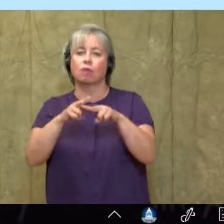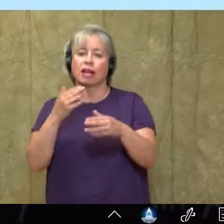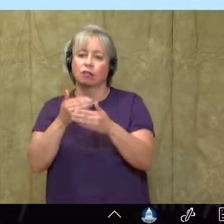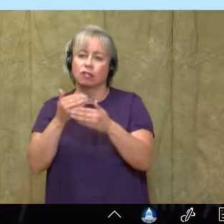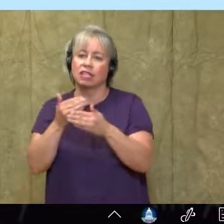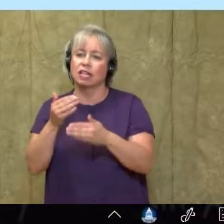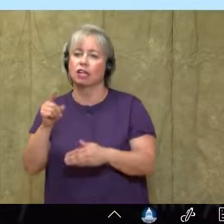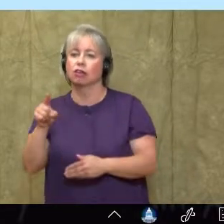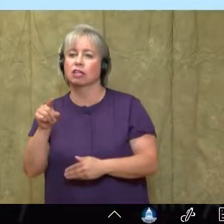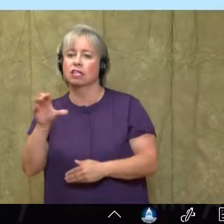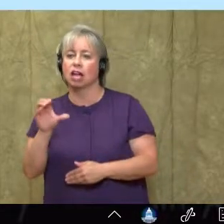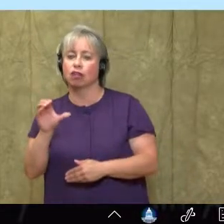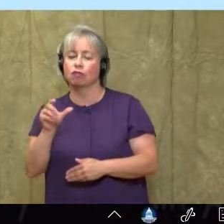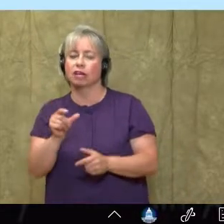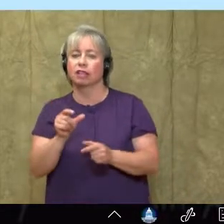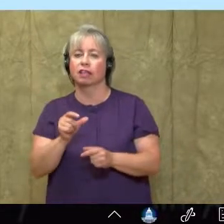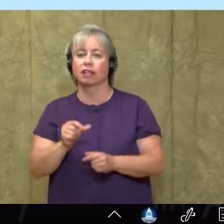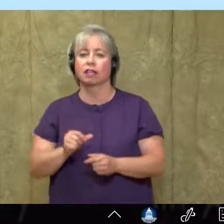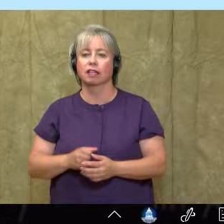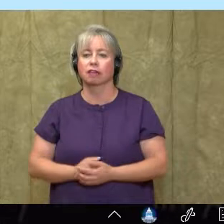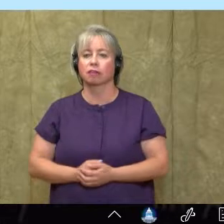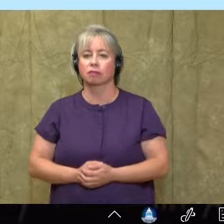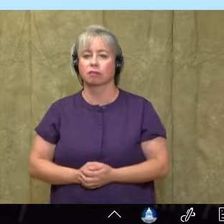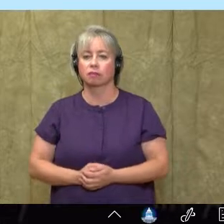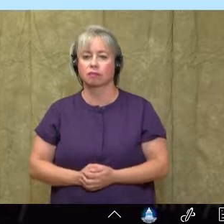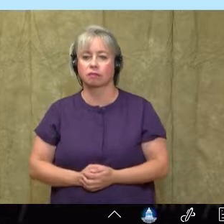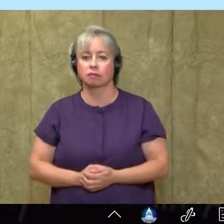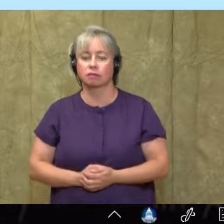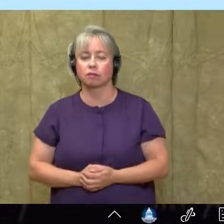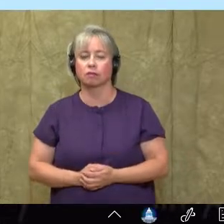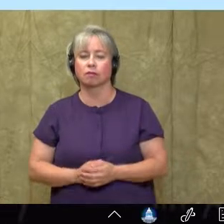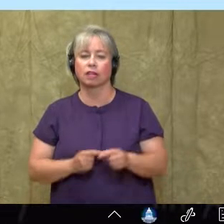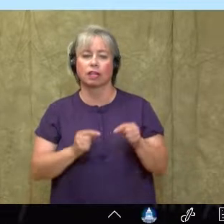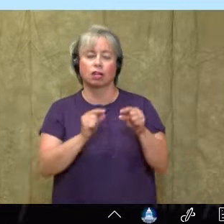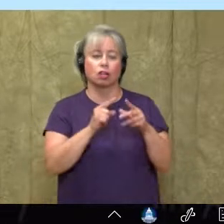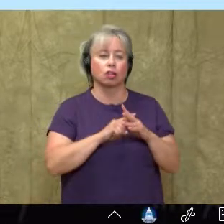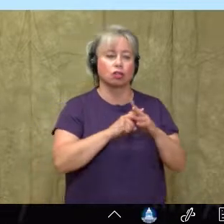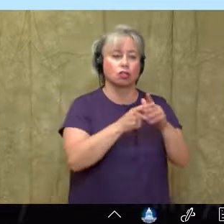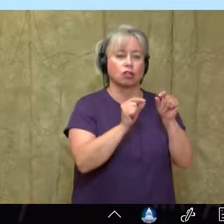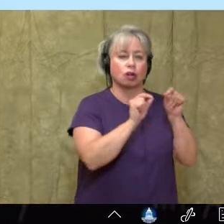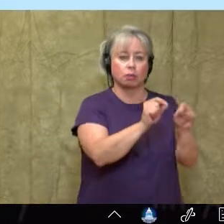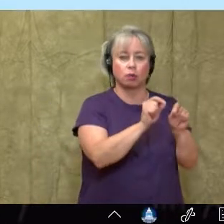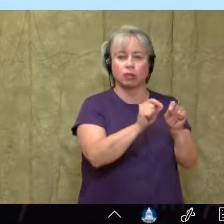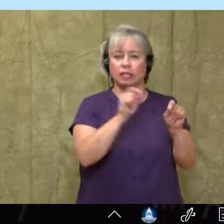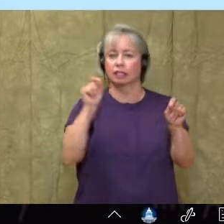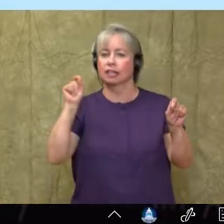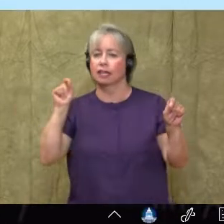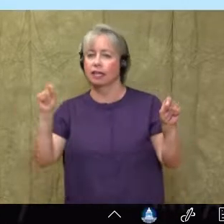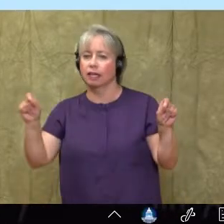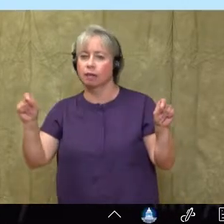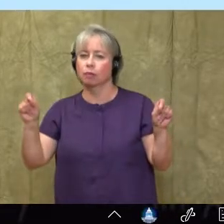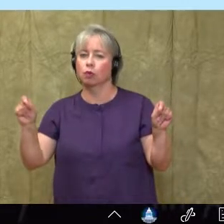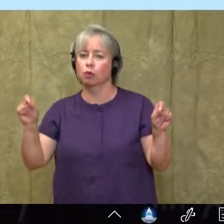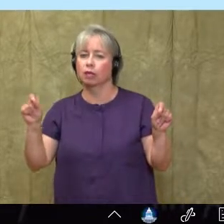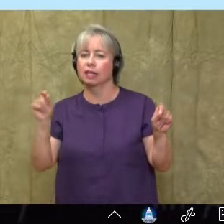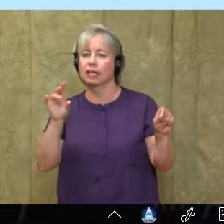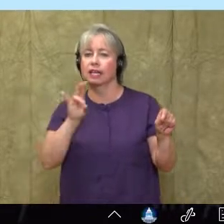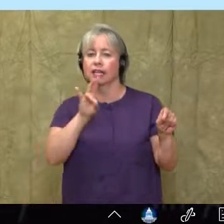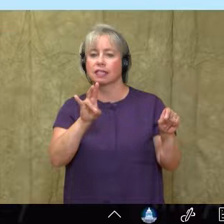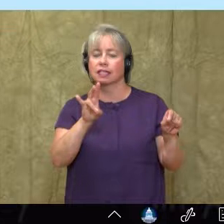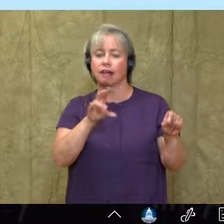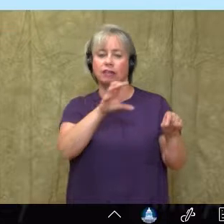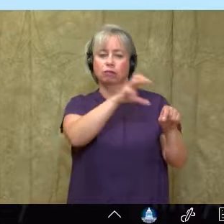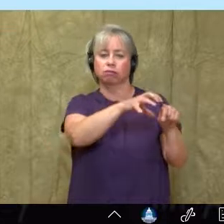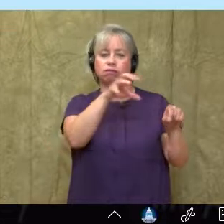blocks from going from our start point up into our end point there, 7 blocks. And we were missing this